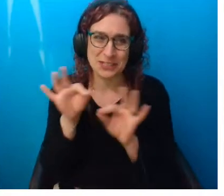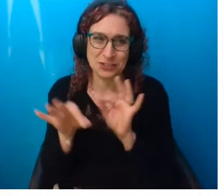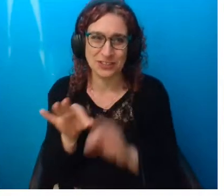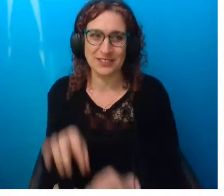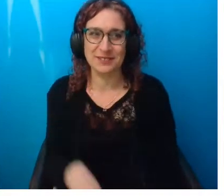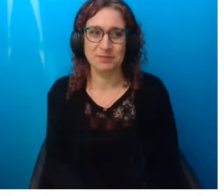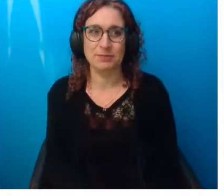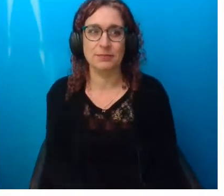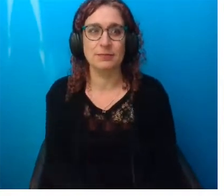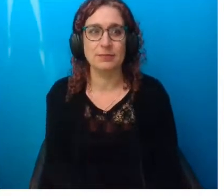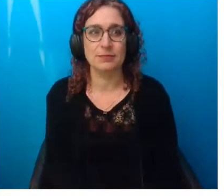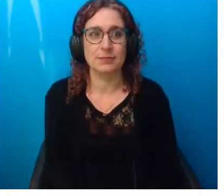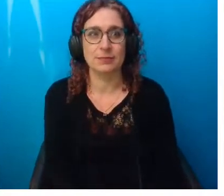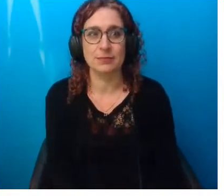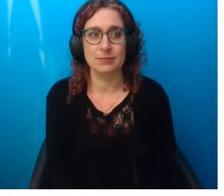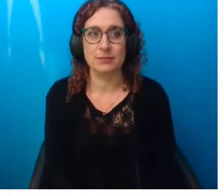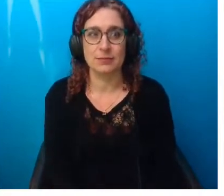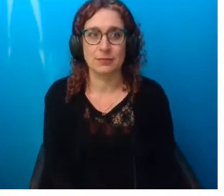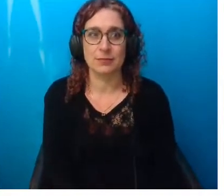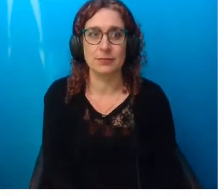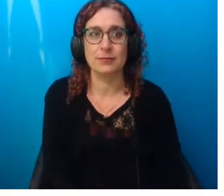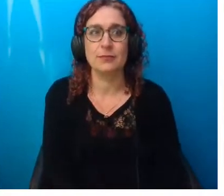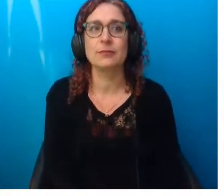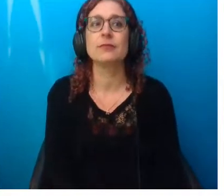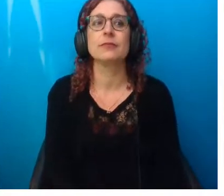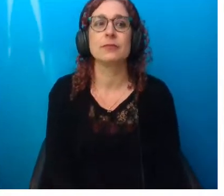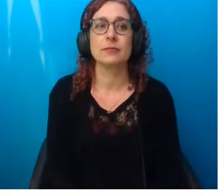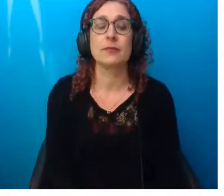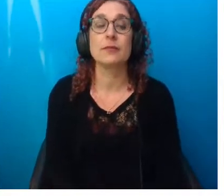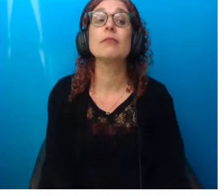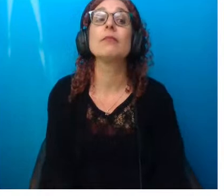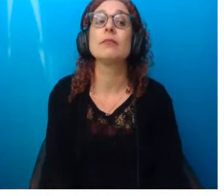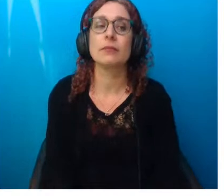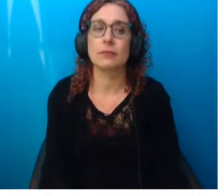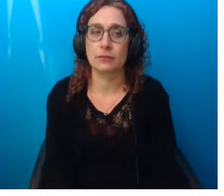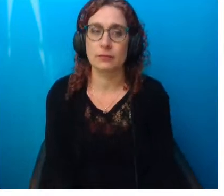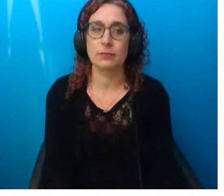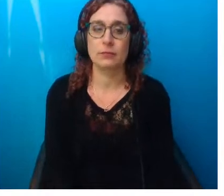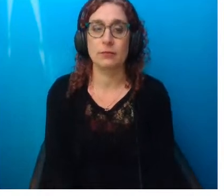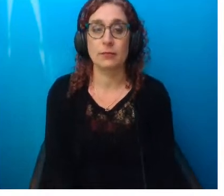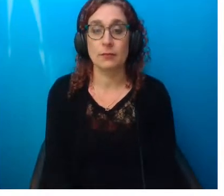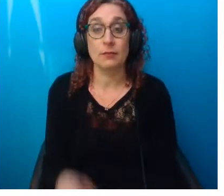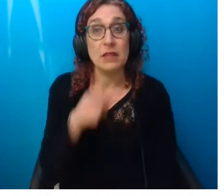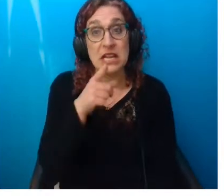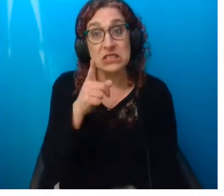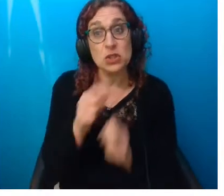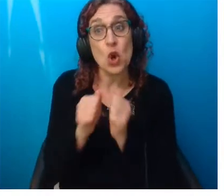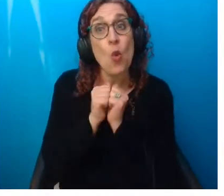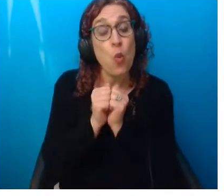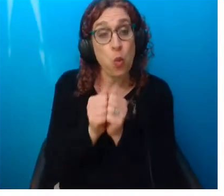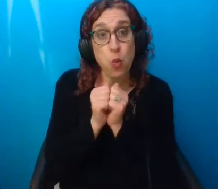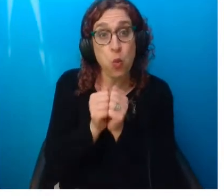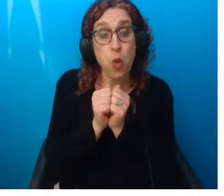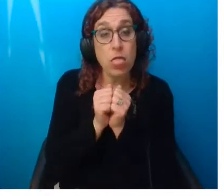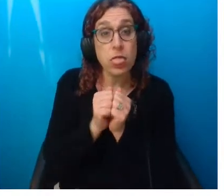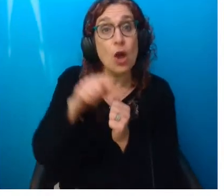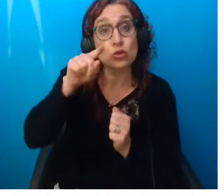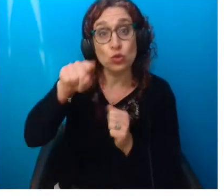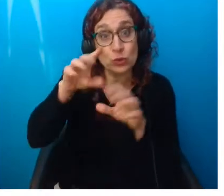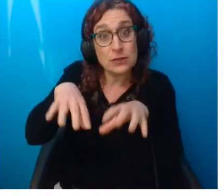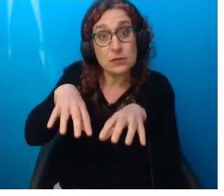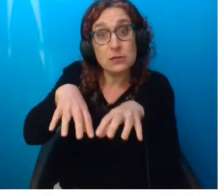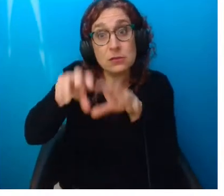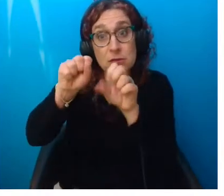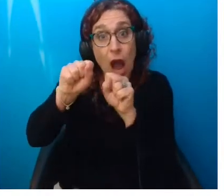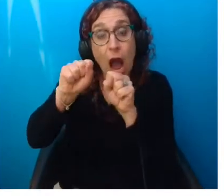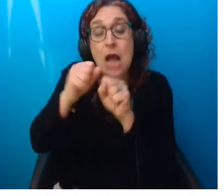Okay. Is it beneficial to start inhaled steroids early? So before the spring season begins or before the